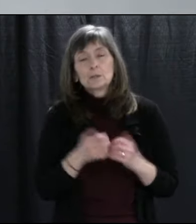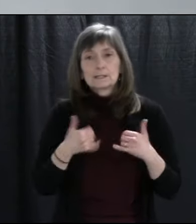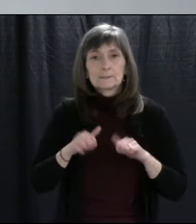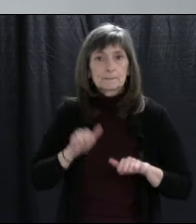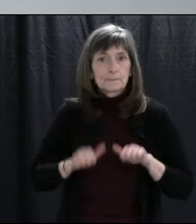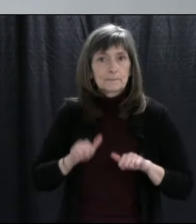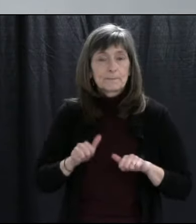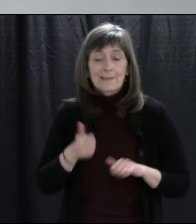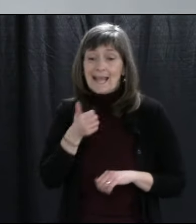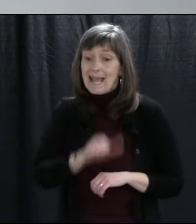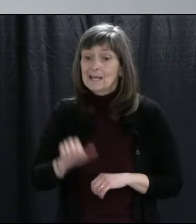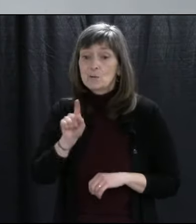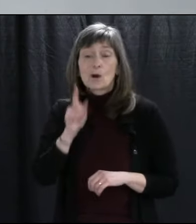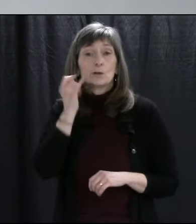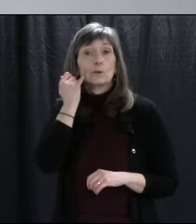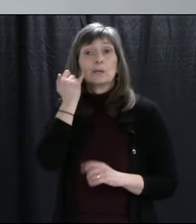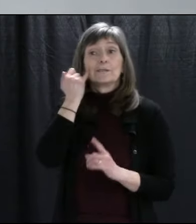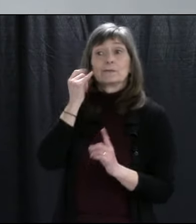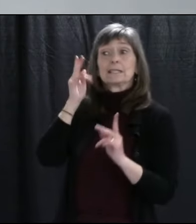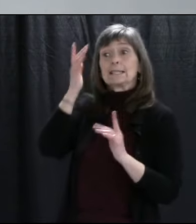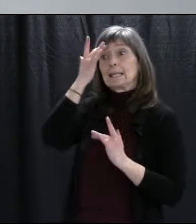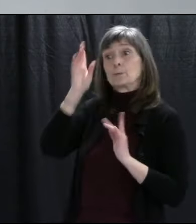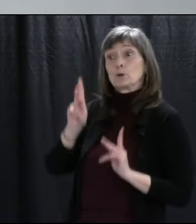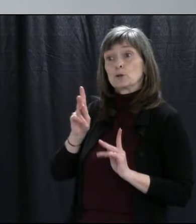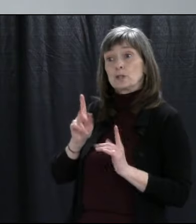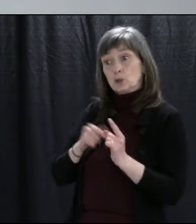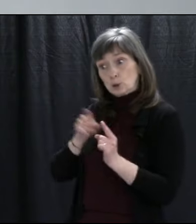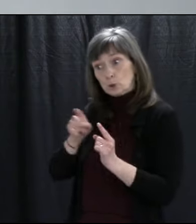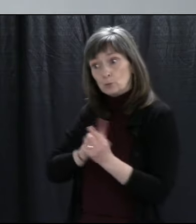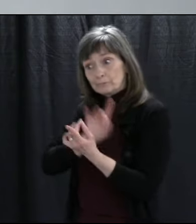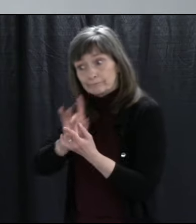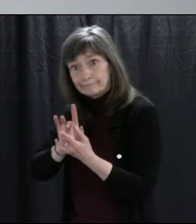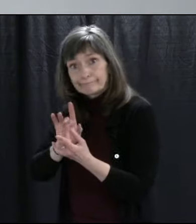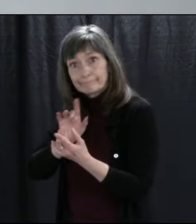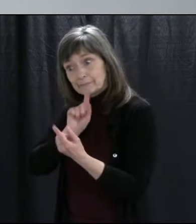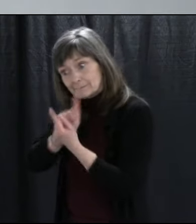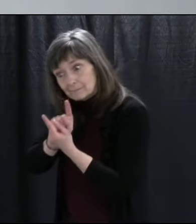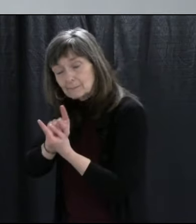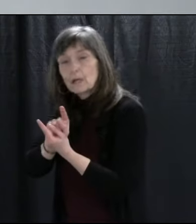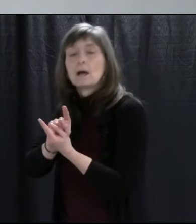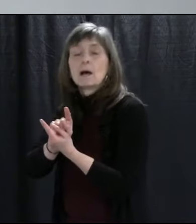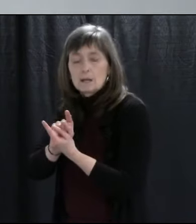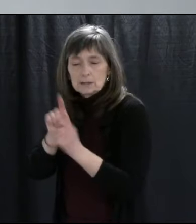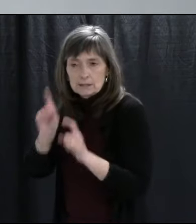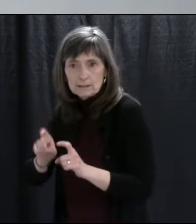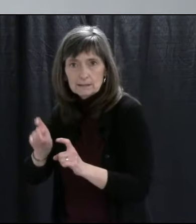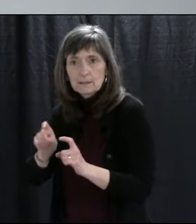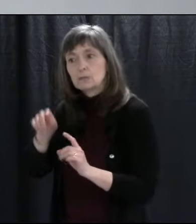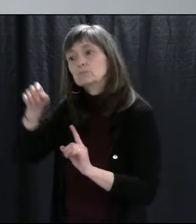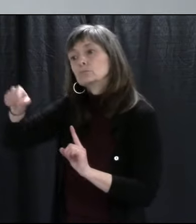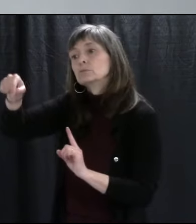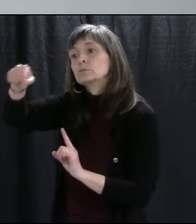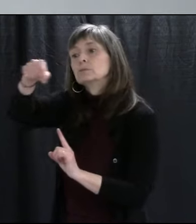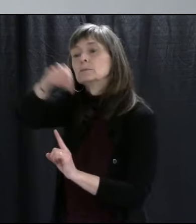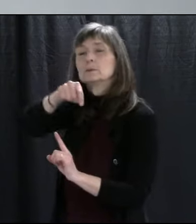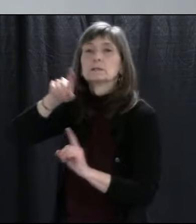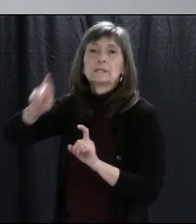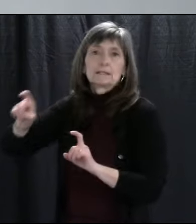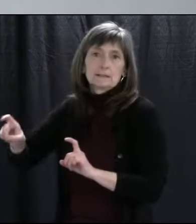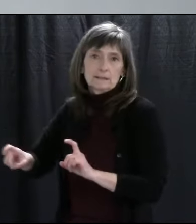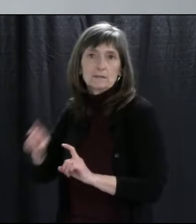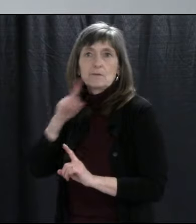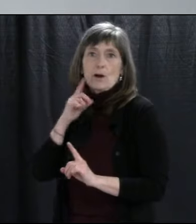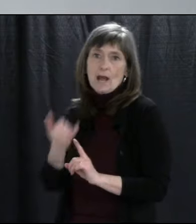who has been in close contact with a known case, and we're focusing our efforts at the moment on doing the contact tracing of the cases that we